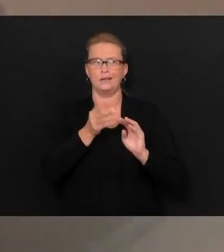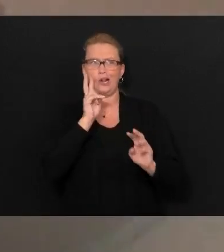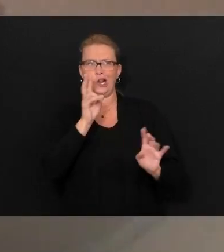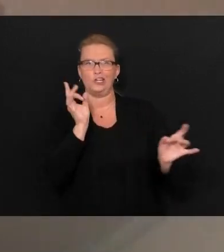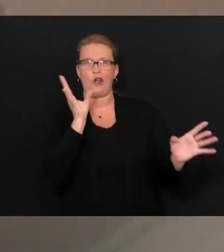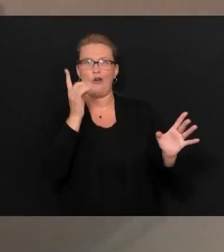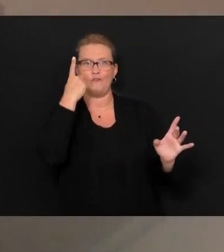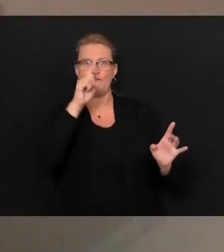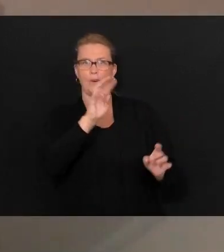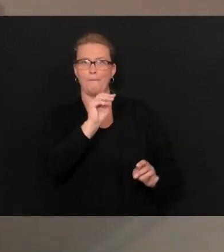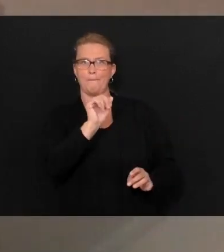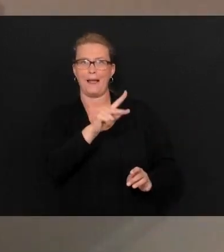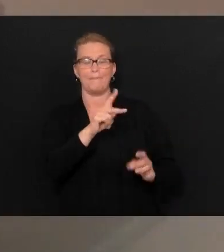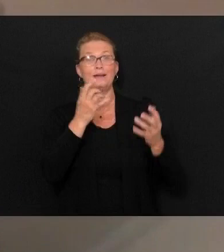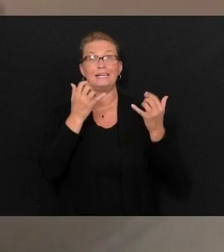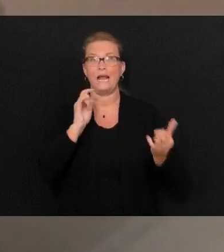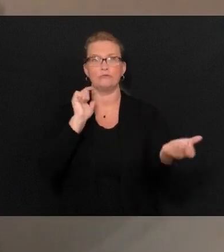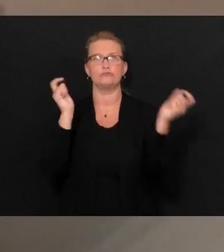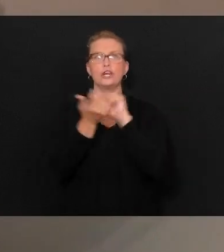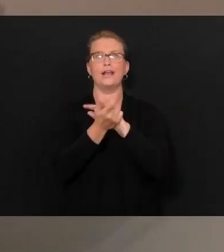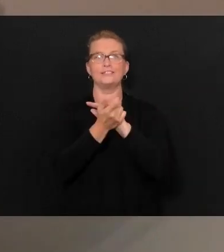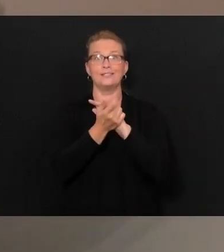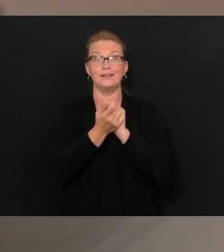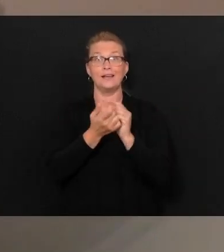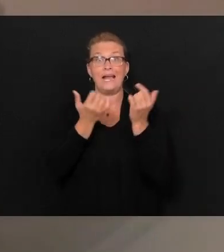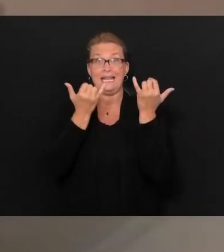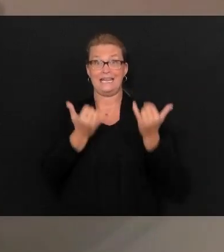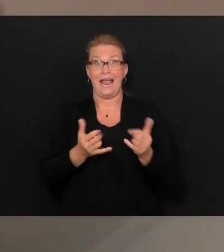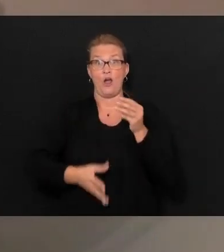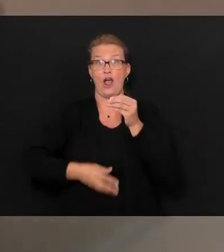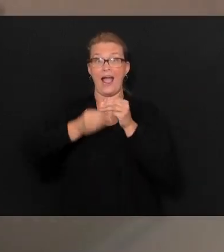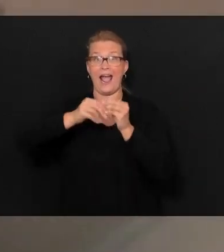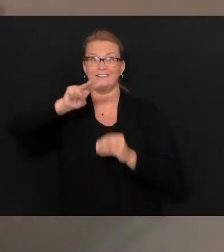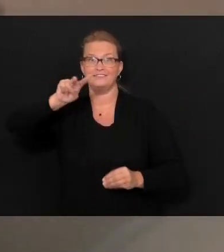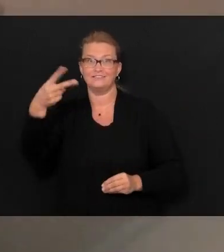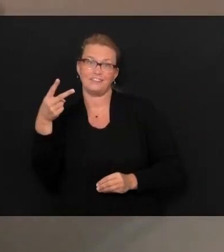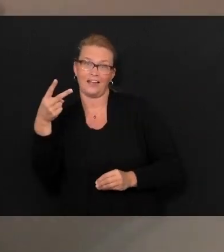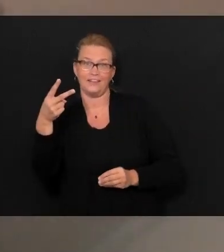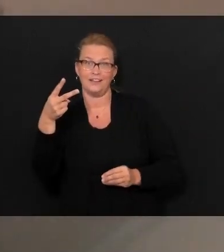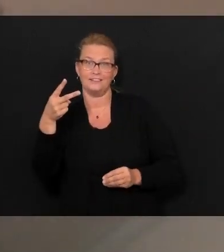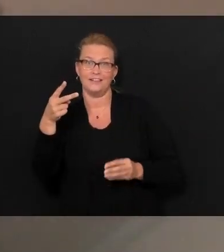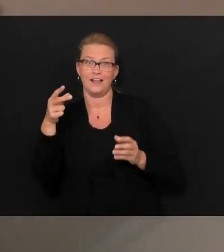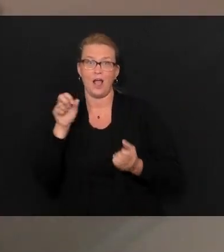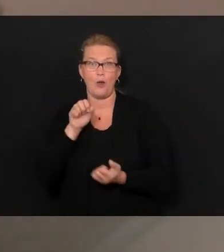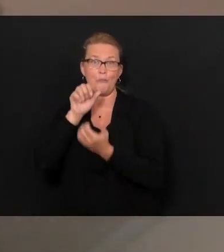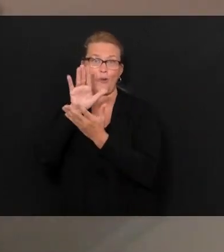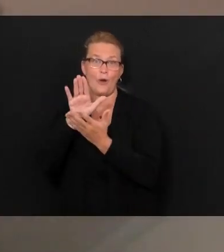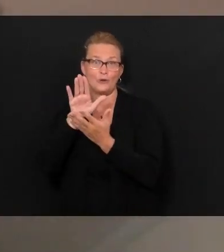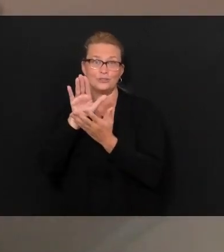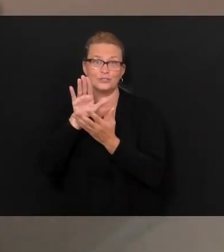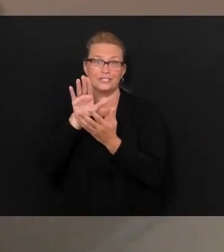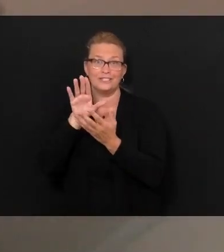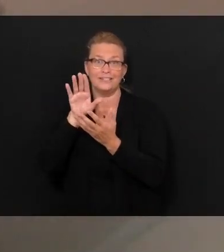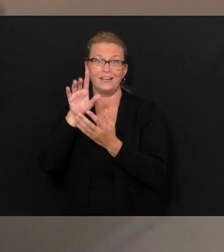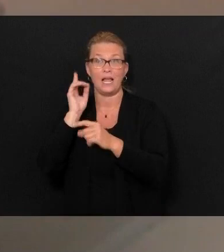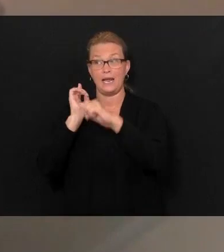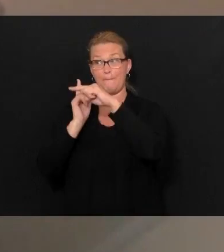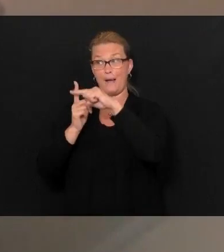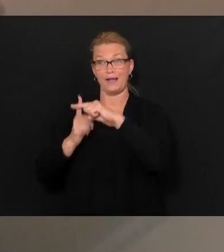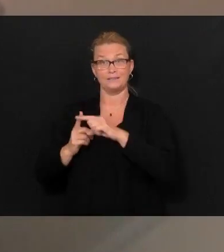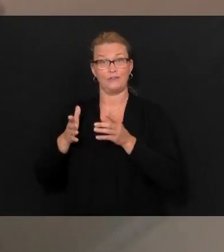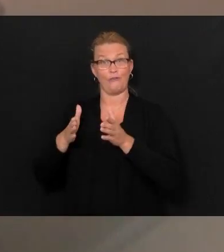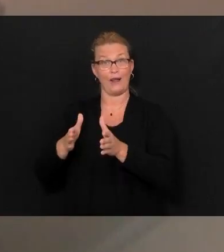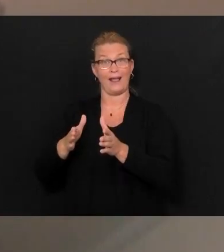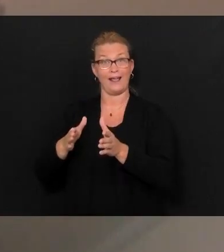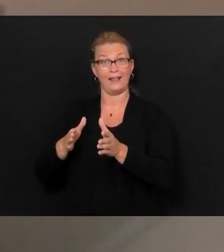I'm reinforcing it, that because now that we have a second way to look at each county, and that is the